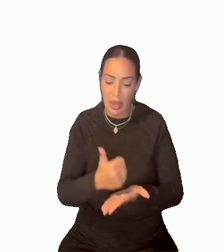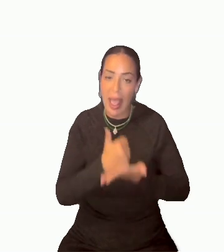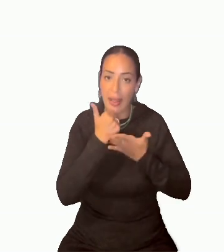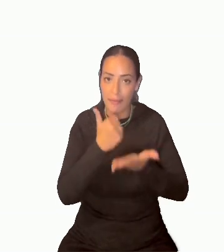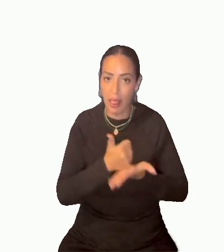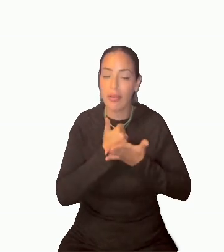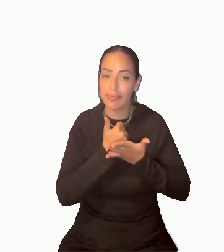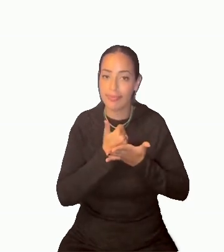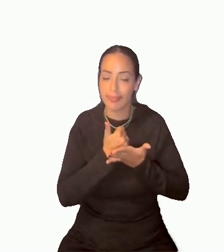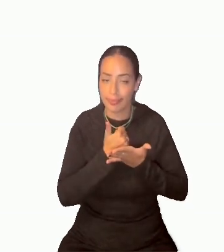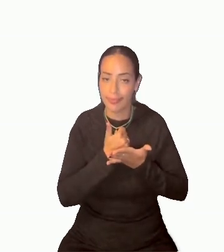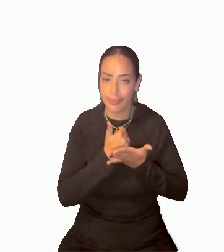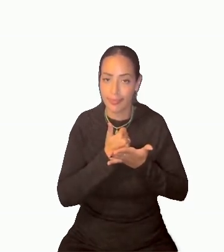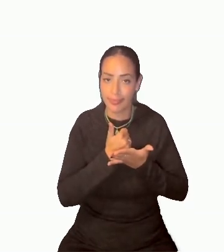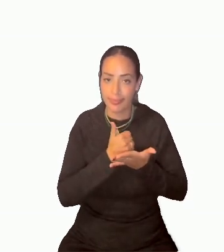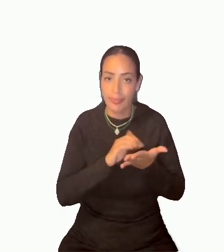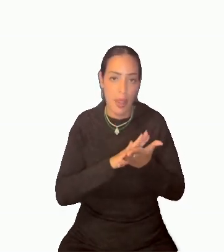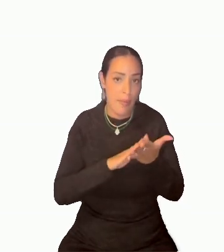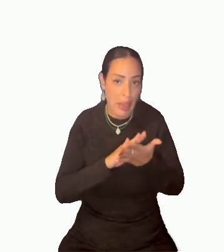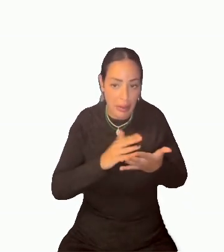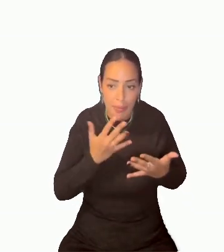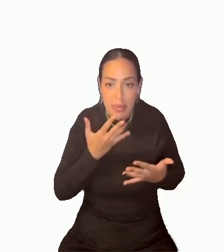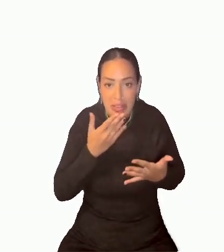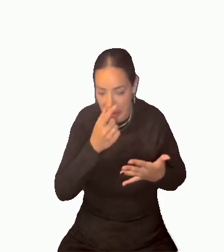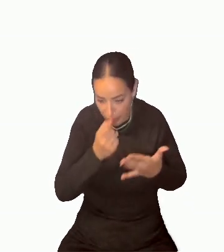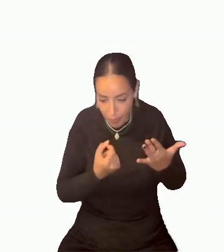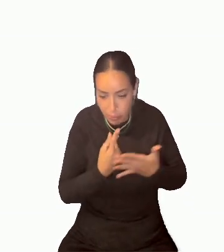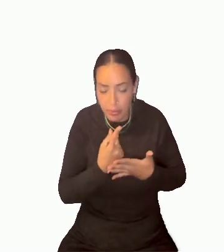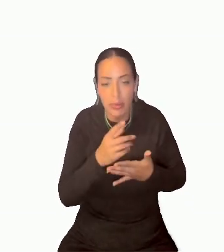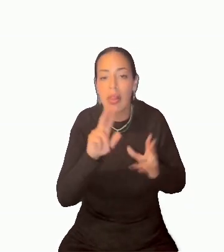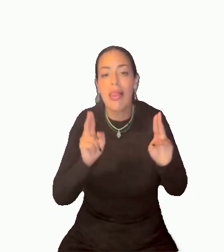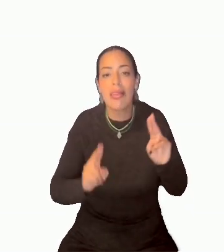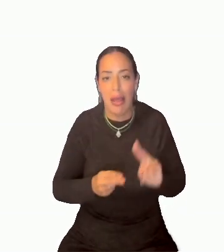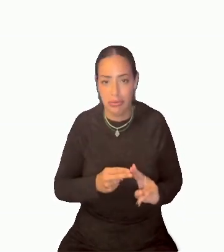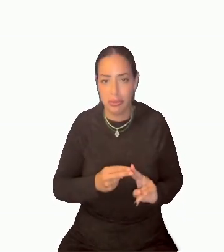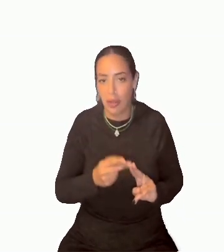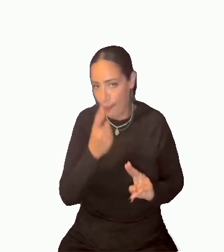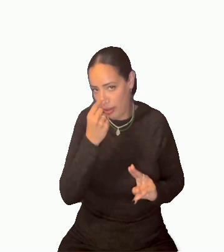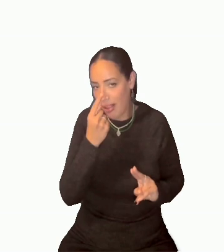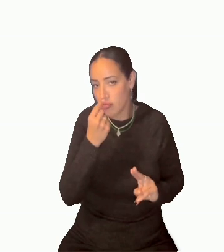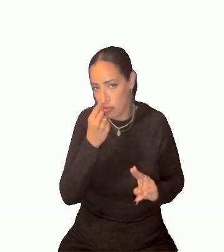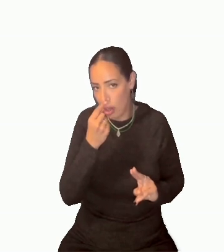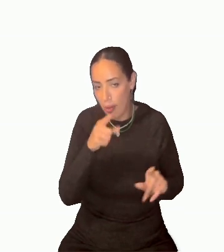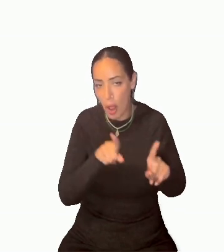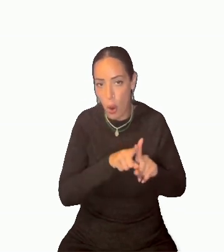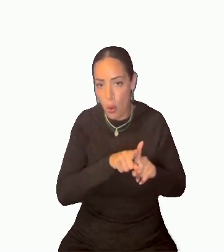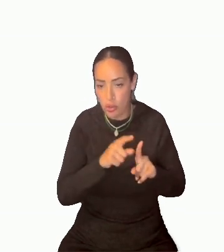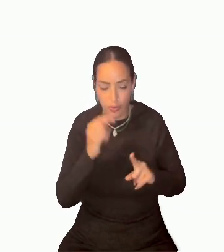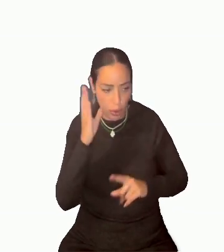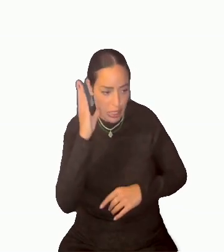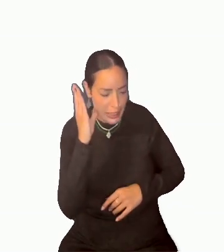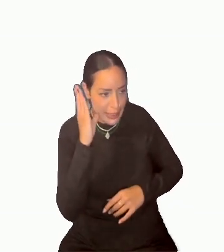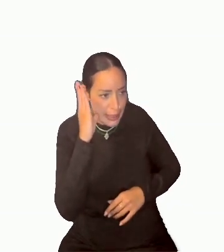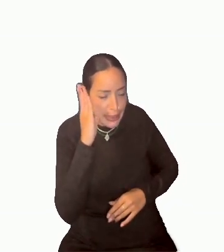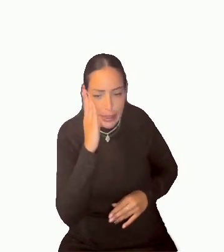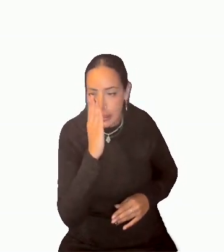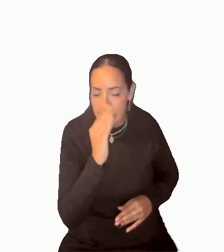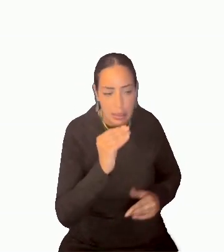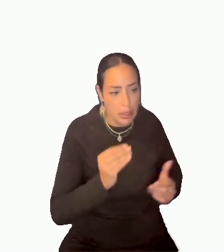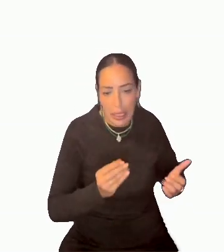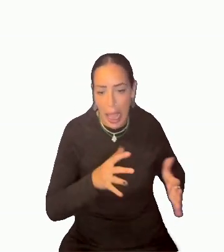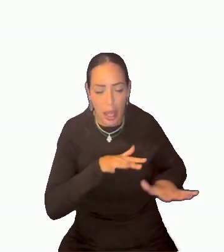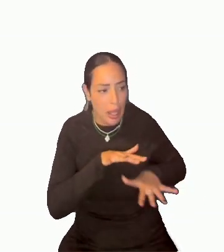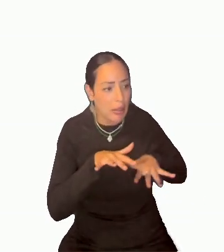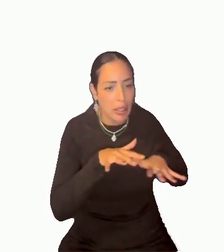to refer to. This reduces the potential for mistakes to occur or for the notifier to become overwhelmed and be unable to deliver